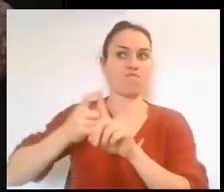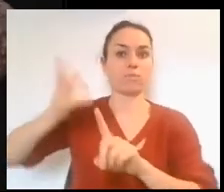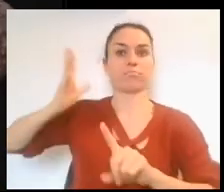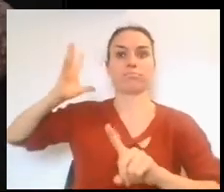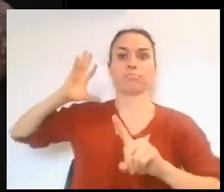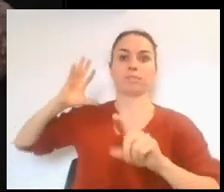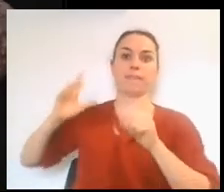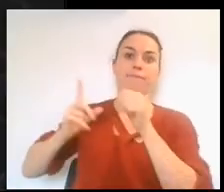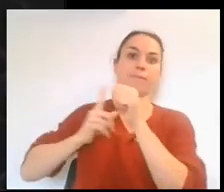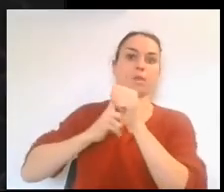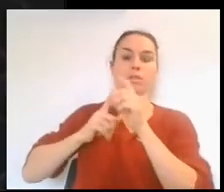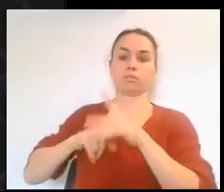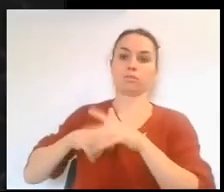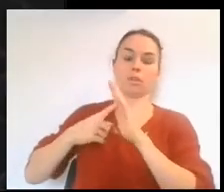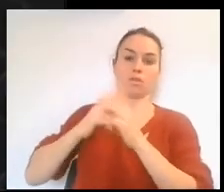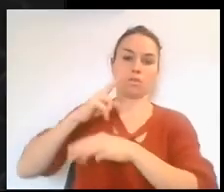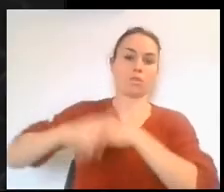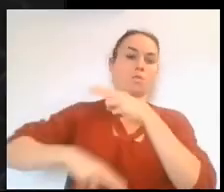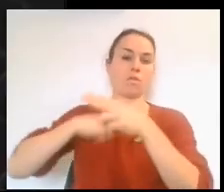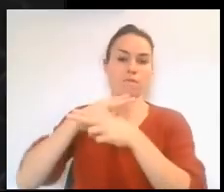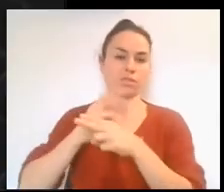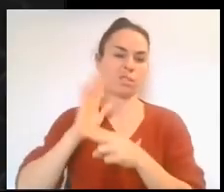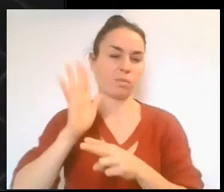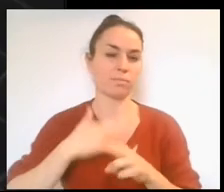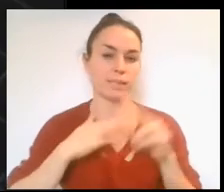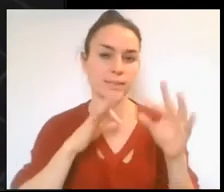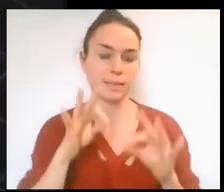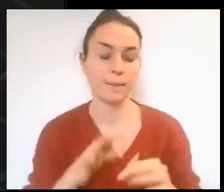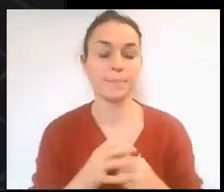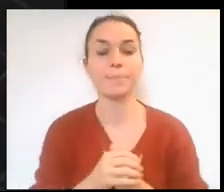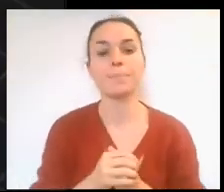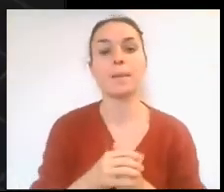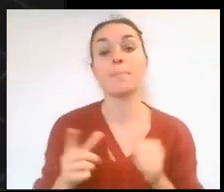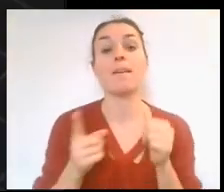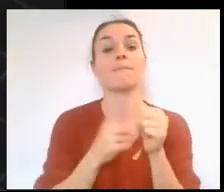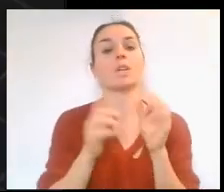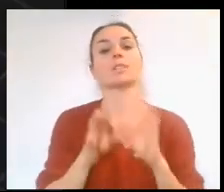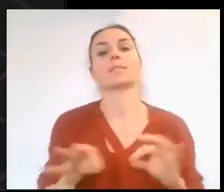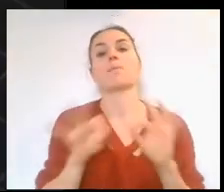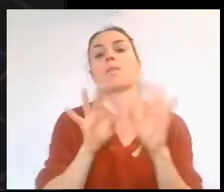to do that, I need to introduce you to two concepts.